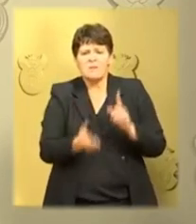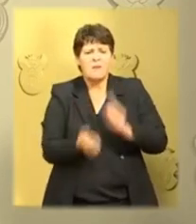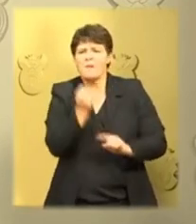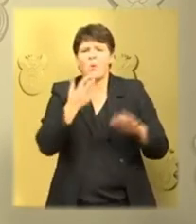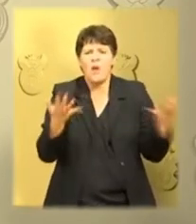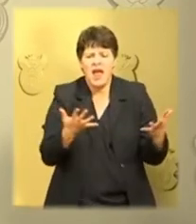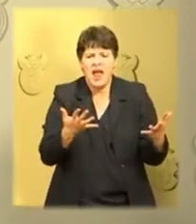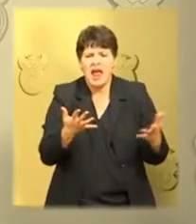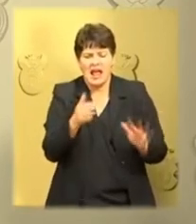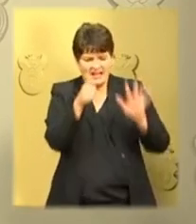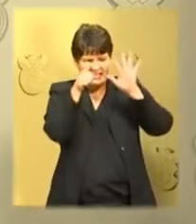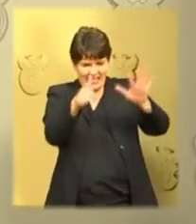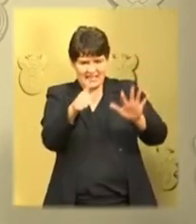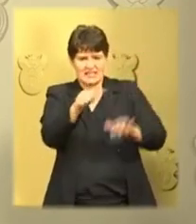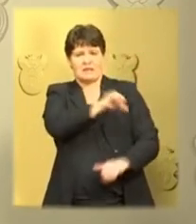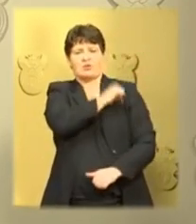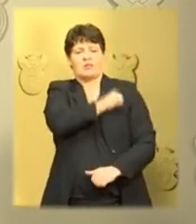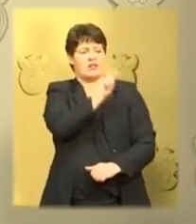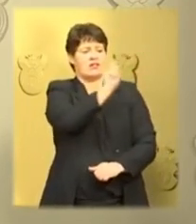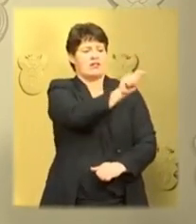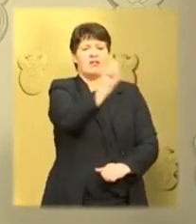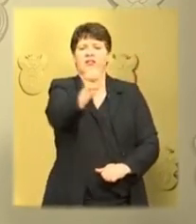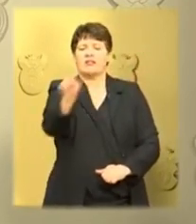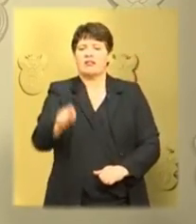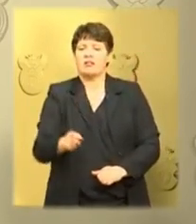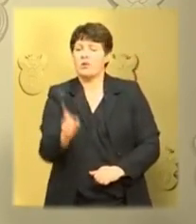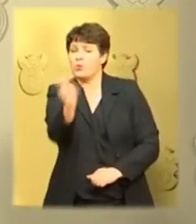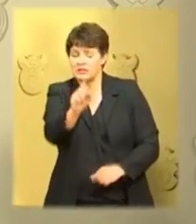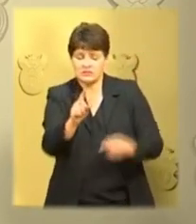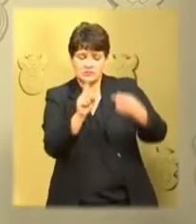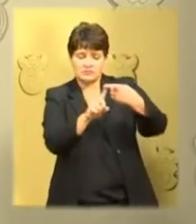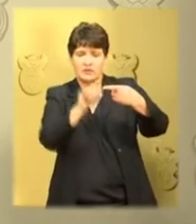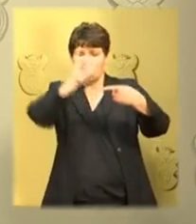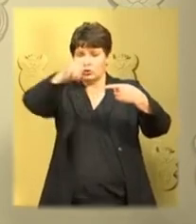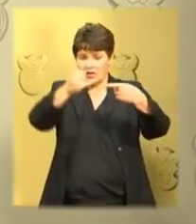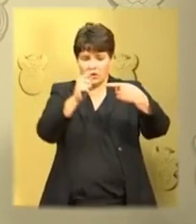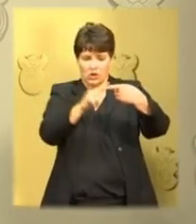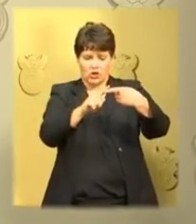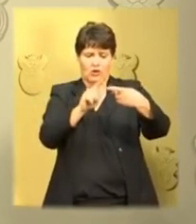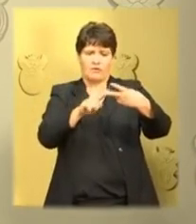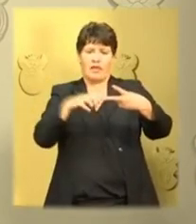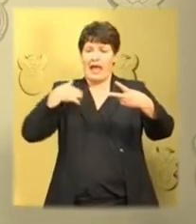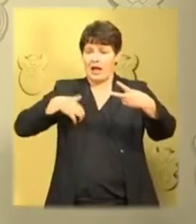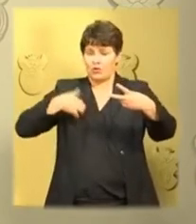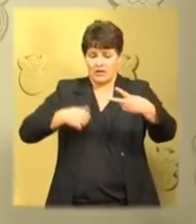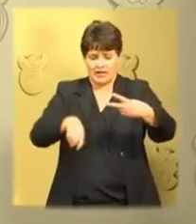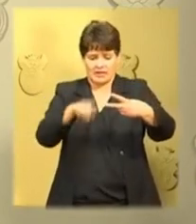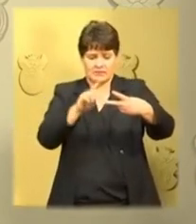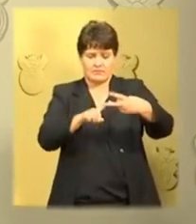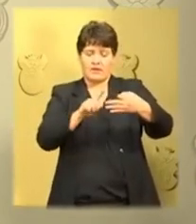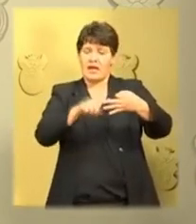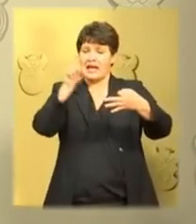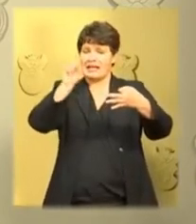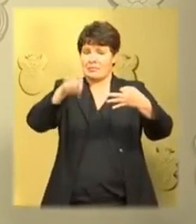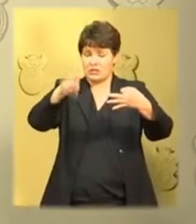municipalities. And they are Johannesburg, Ekurhuleni, Cape